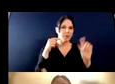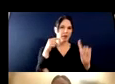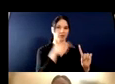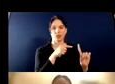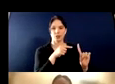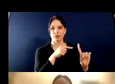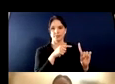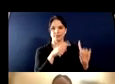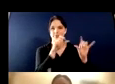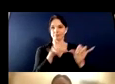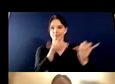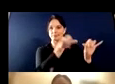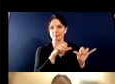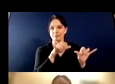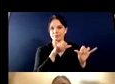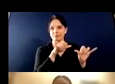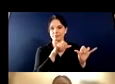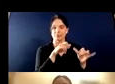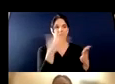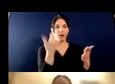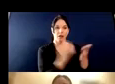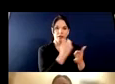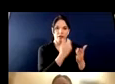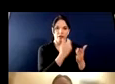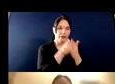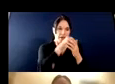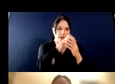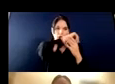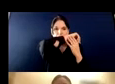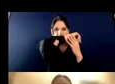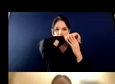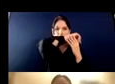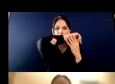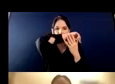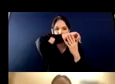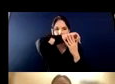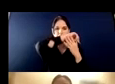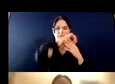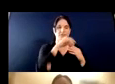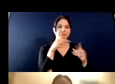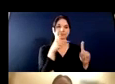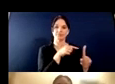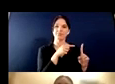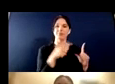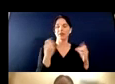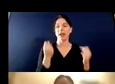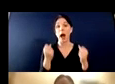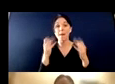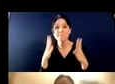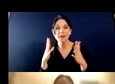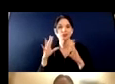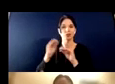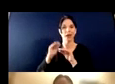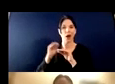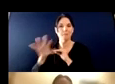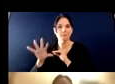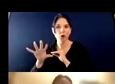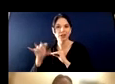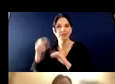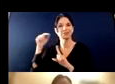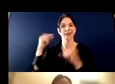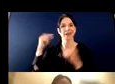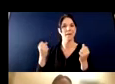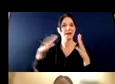specs. When we get a new hearing aid, the manufacturer will tell us this is exactly how much output, how much sound this hearing aid